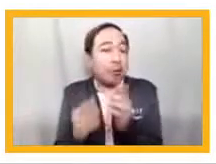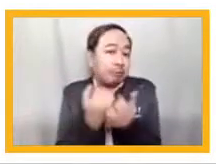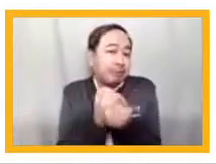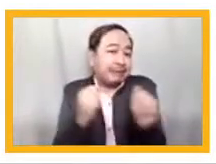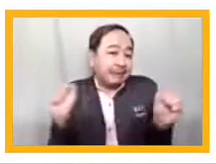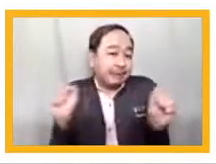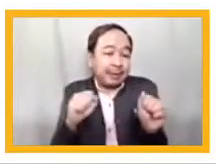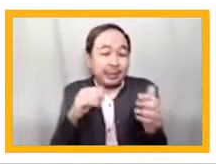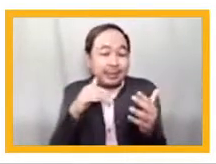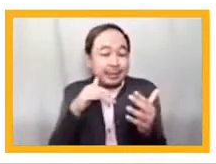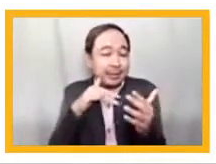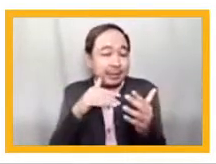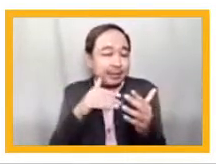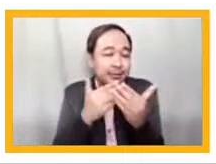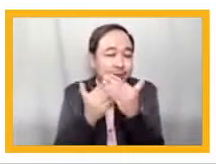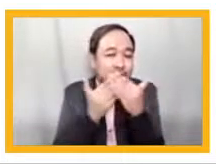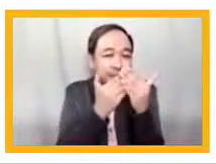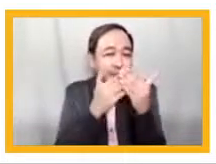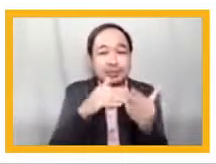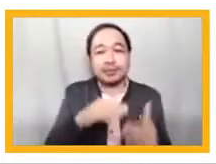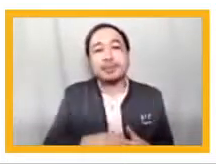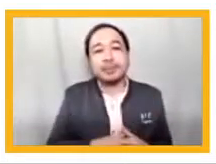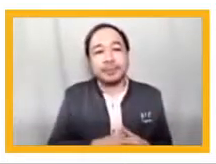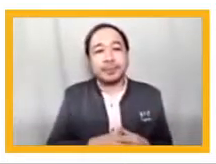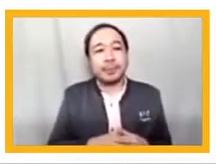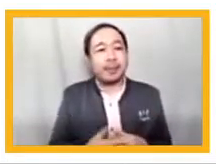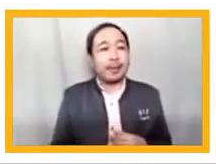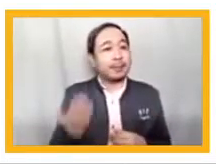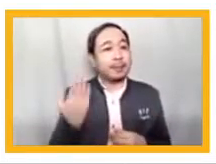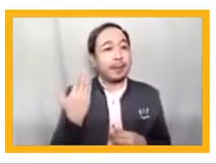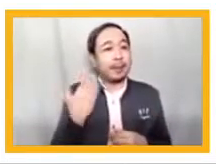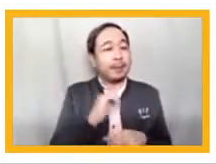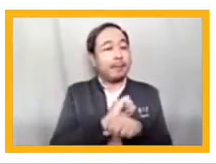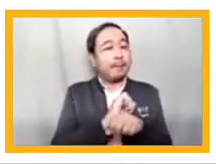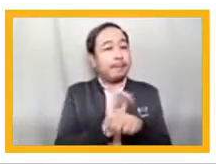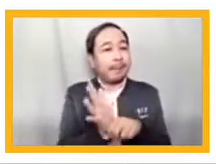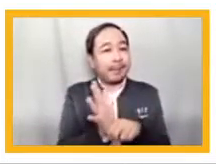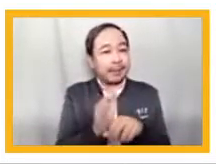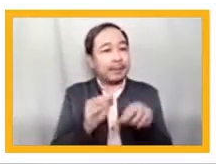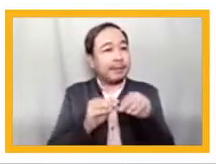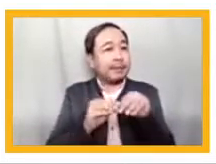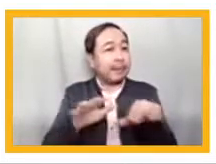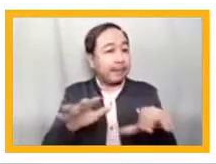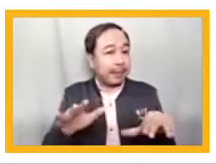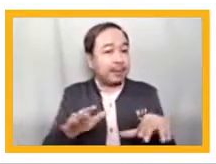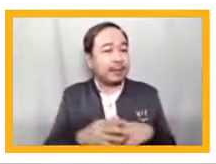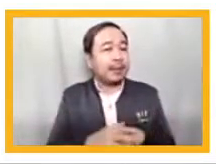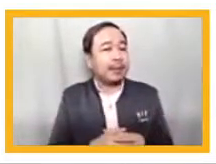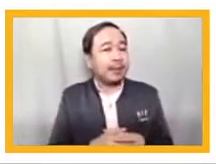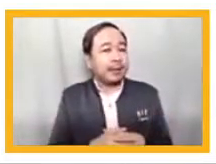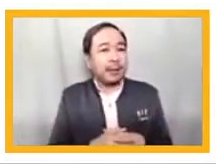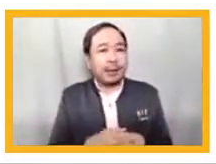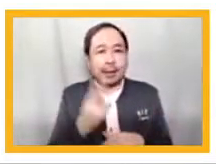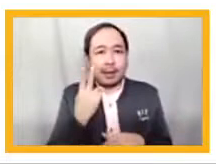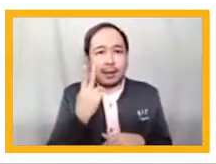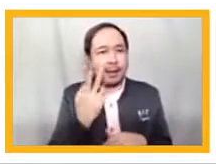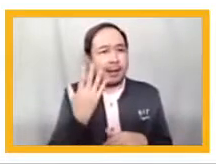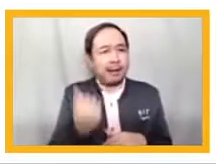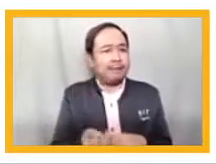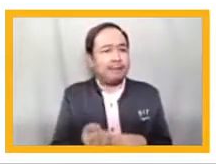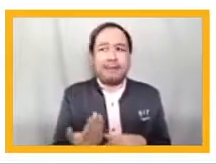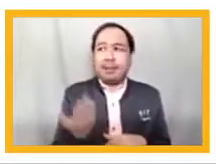then during the pandemic, it has been noted that suddenly in